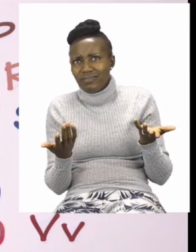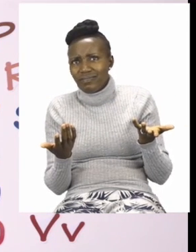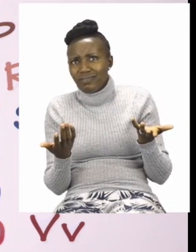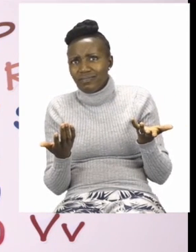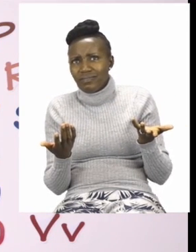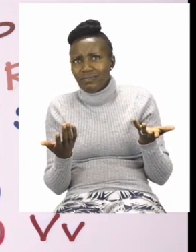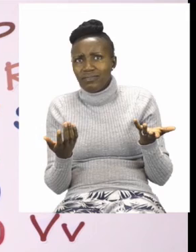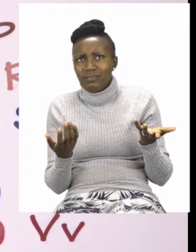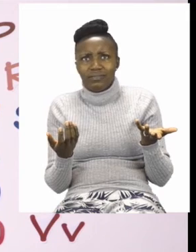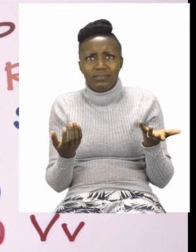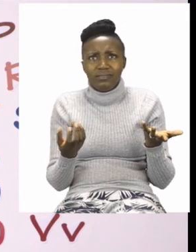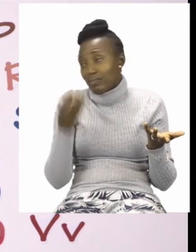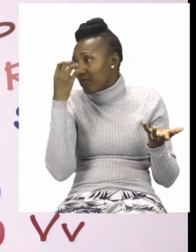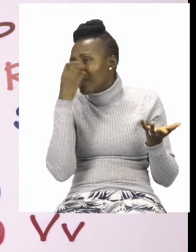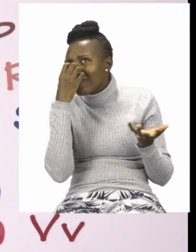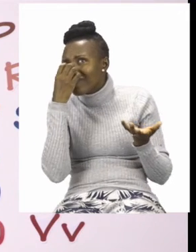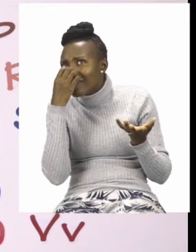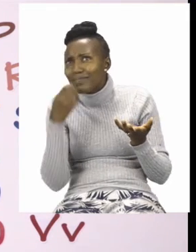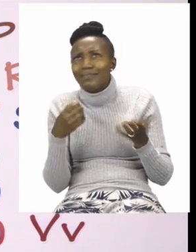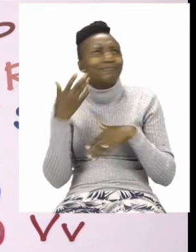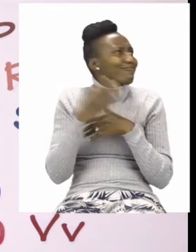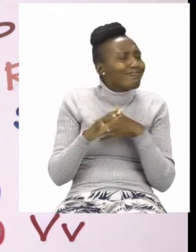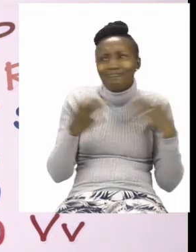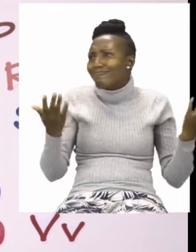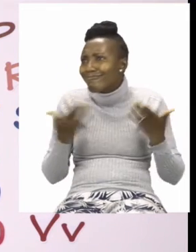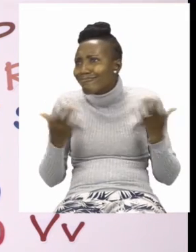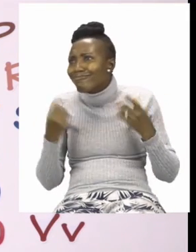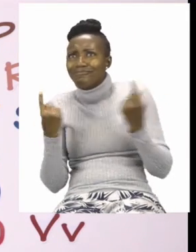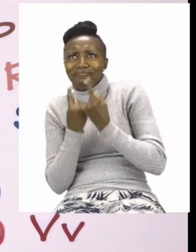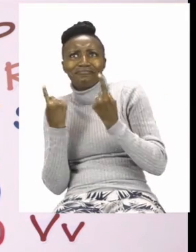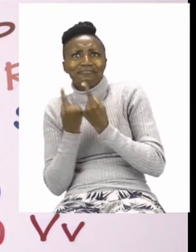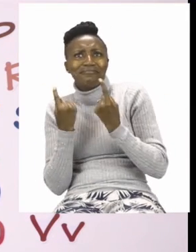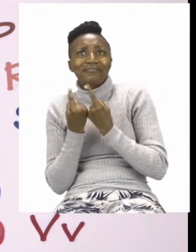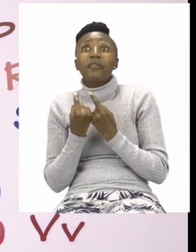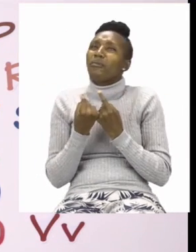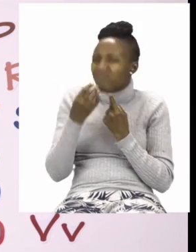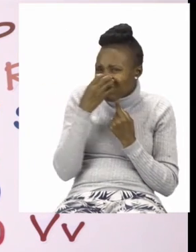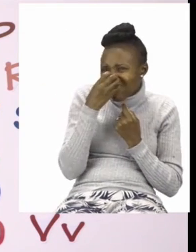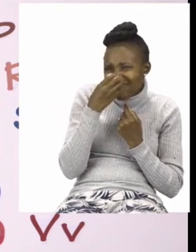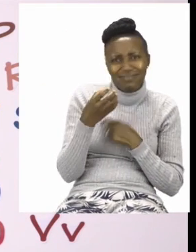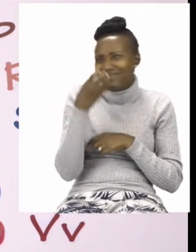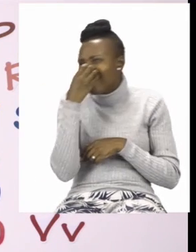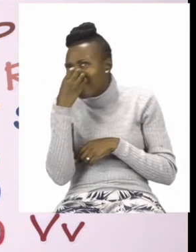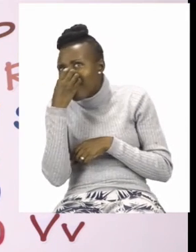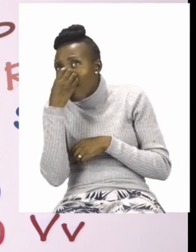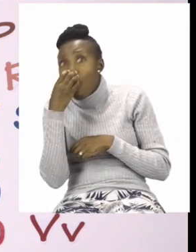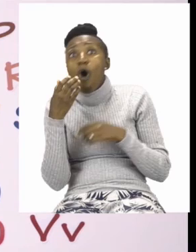me up. Zoshi, I'm done. Let's go and play. Zoshi,